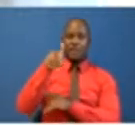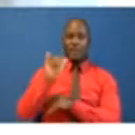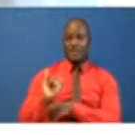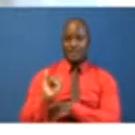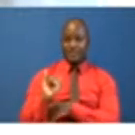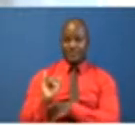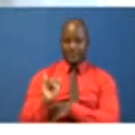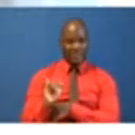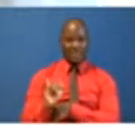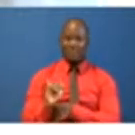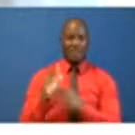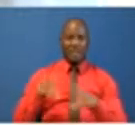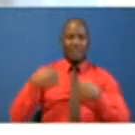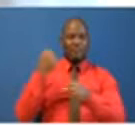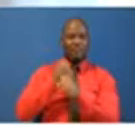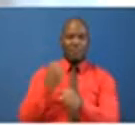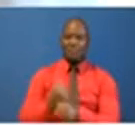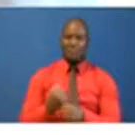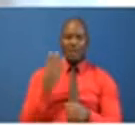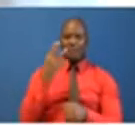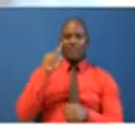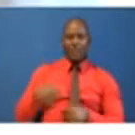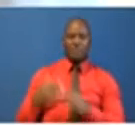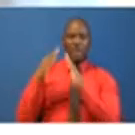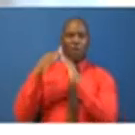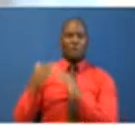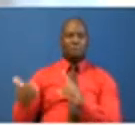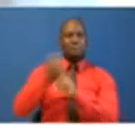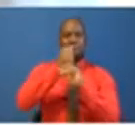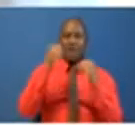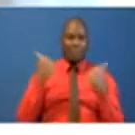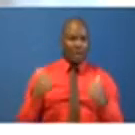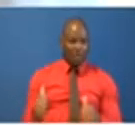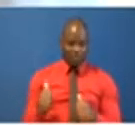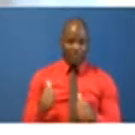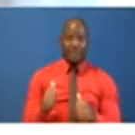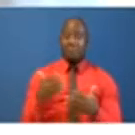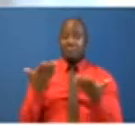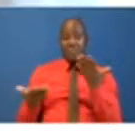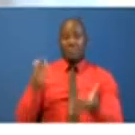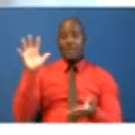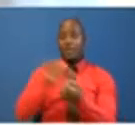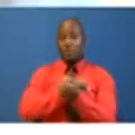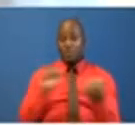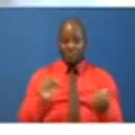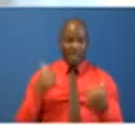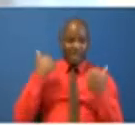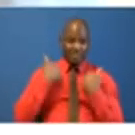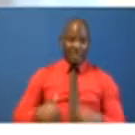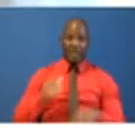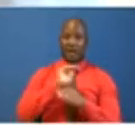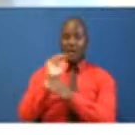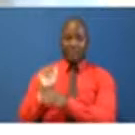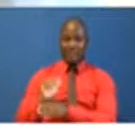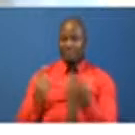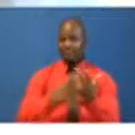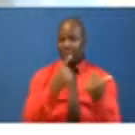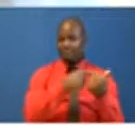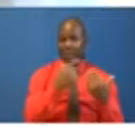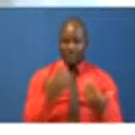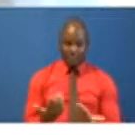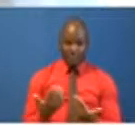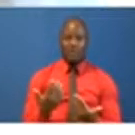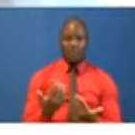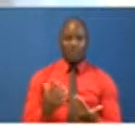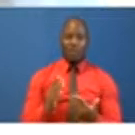okay they've not delivered even 4 000 houses they've managed to destroy and they do have their statistics